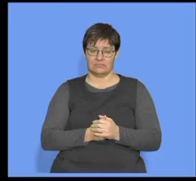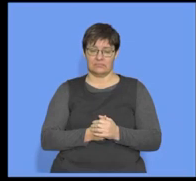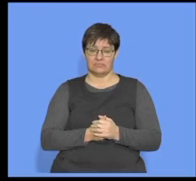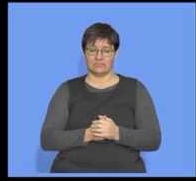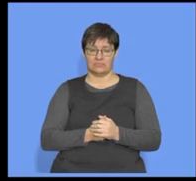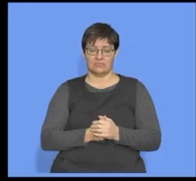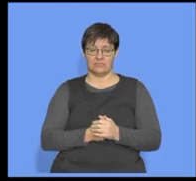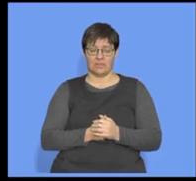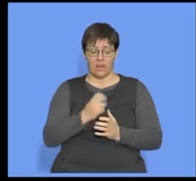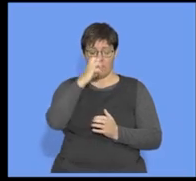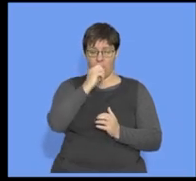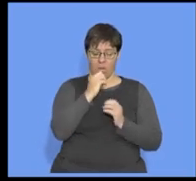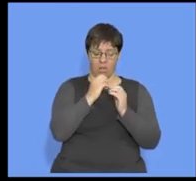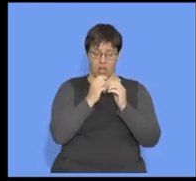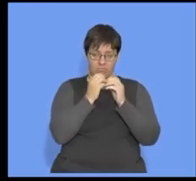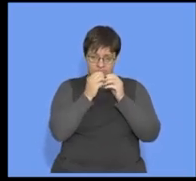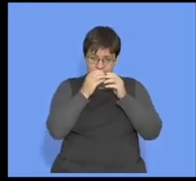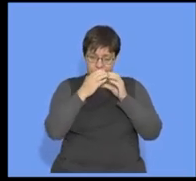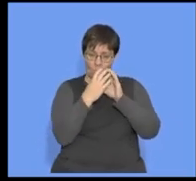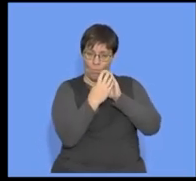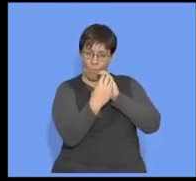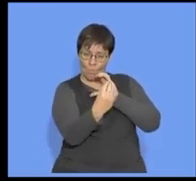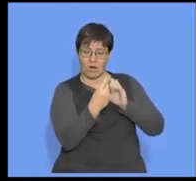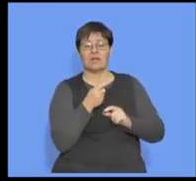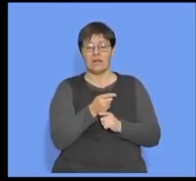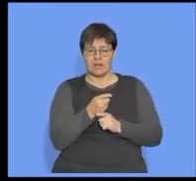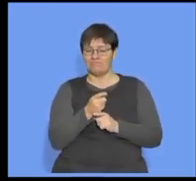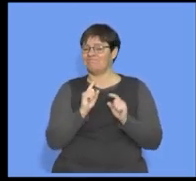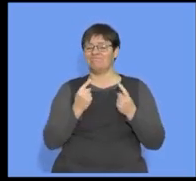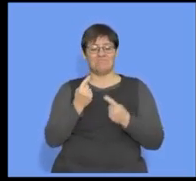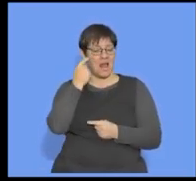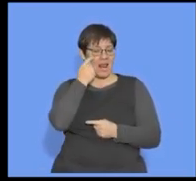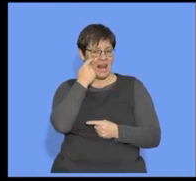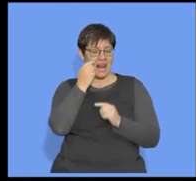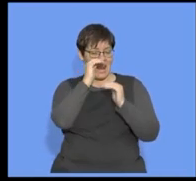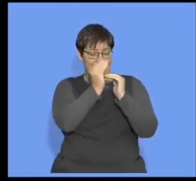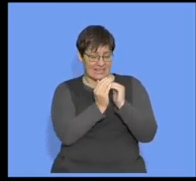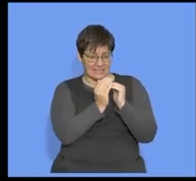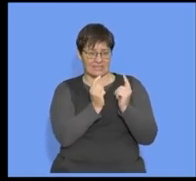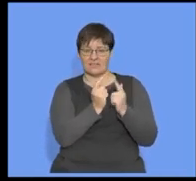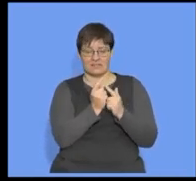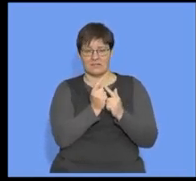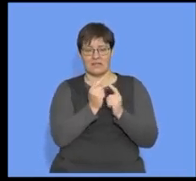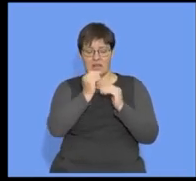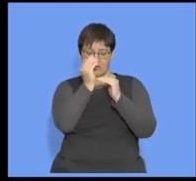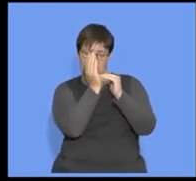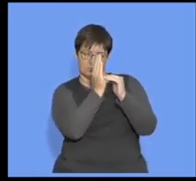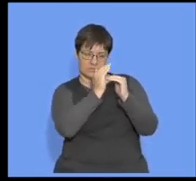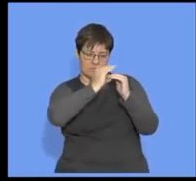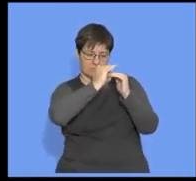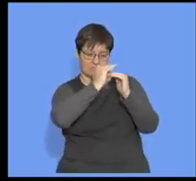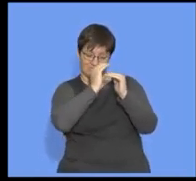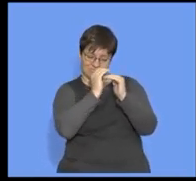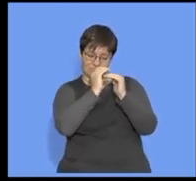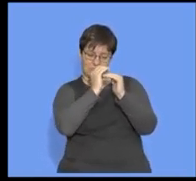Then, for the length of the eyeball, and then the inability of the lens to